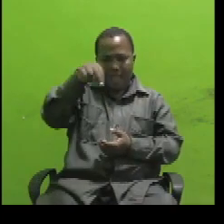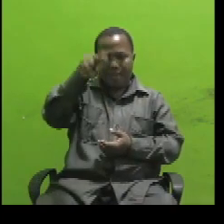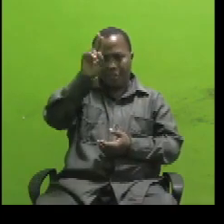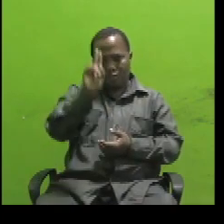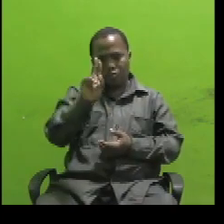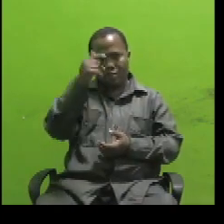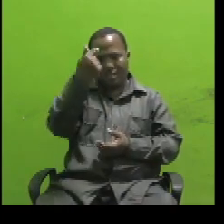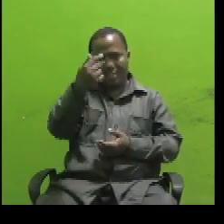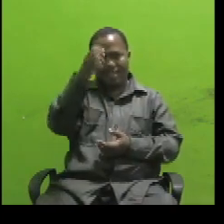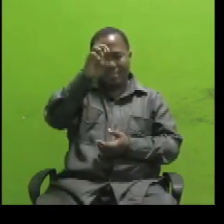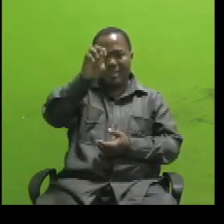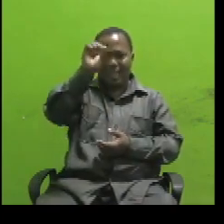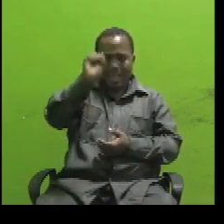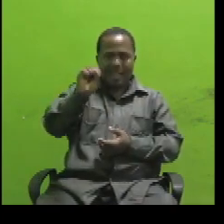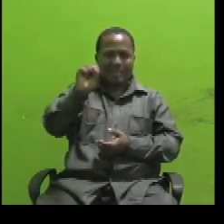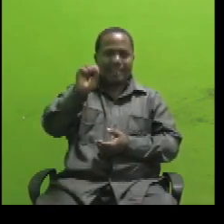MINUTES minutes,